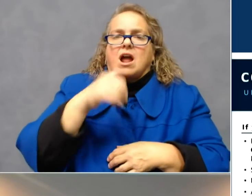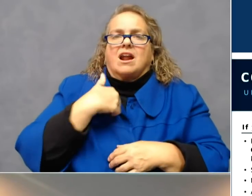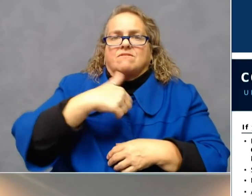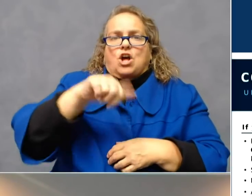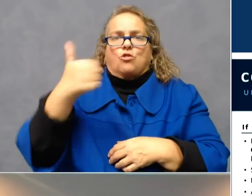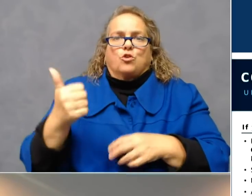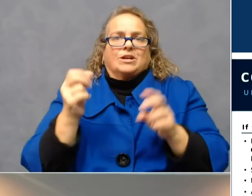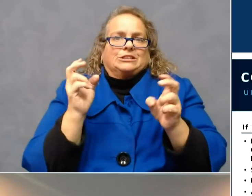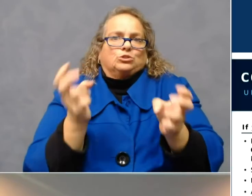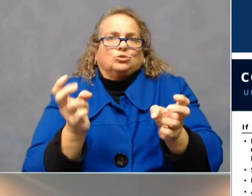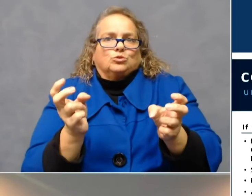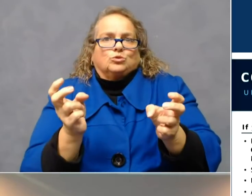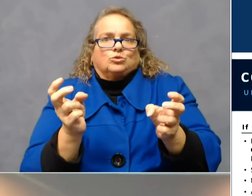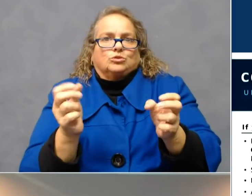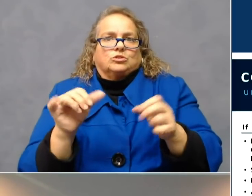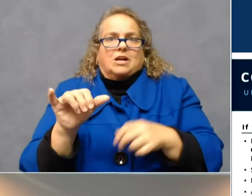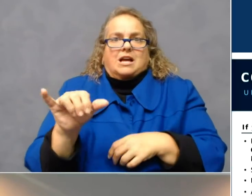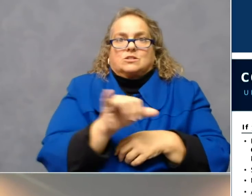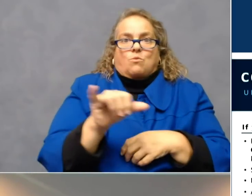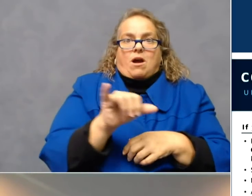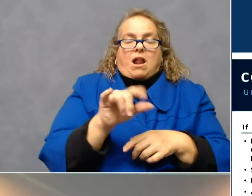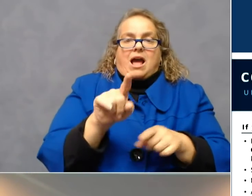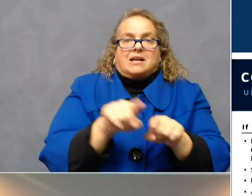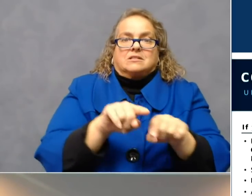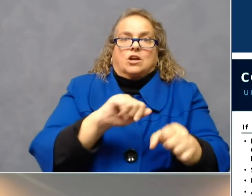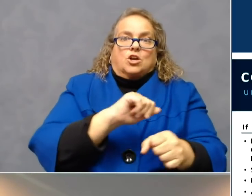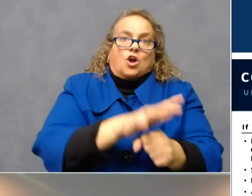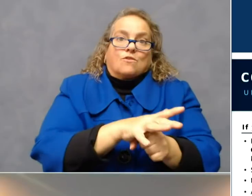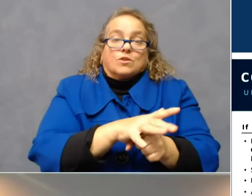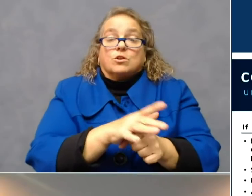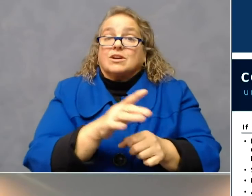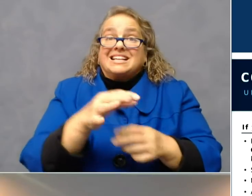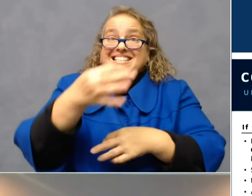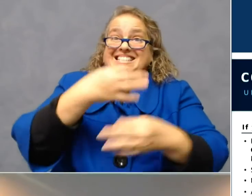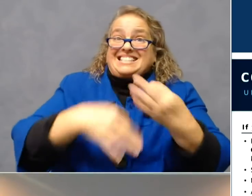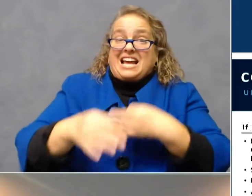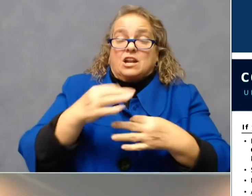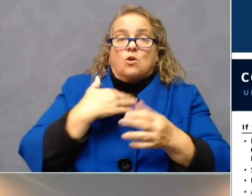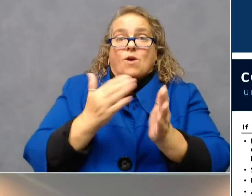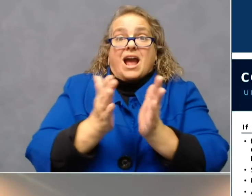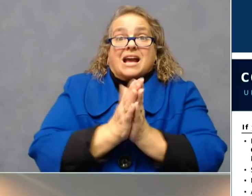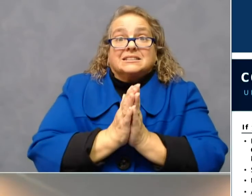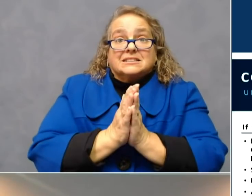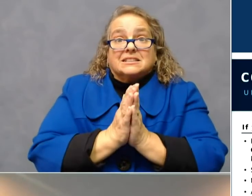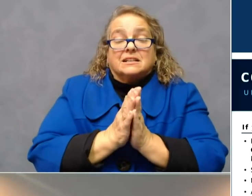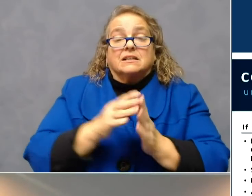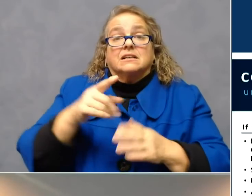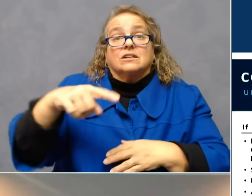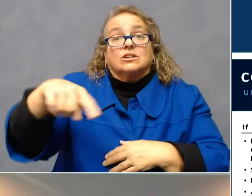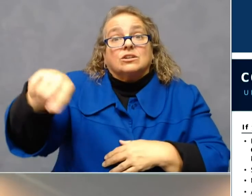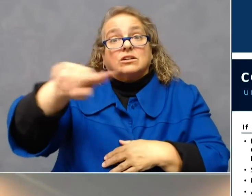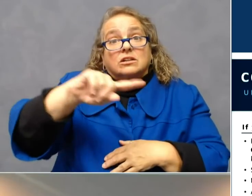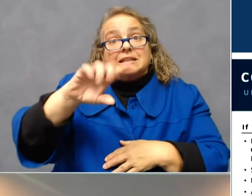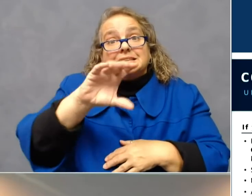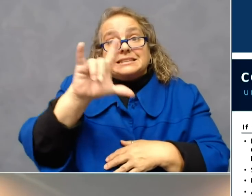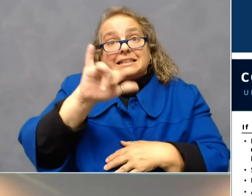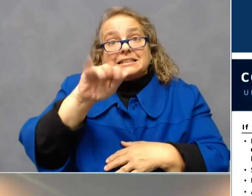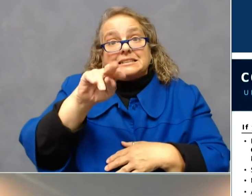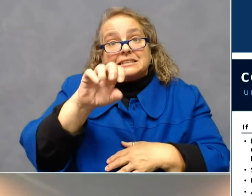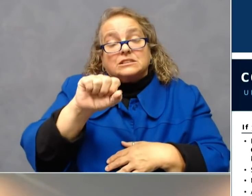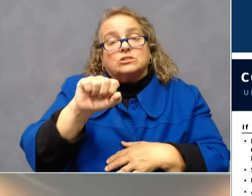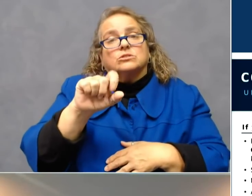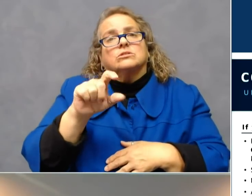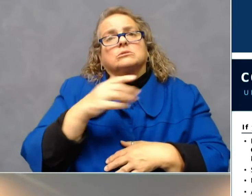our fellow citizens to do a little bit more to help mitigate the spread of the disease. We've developed 2 documents, and